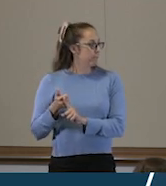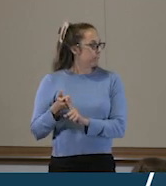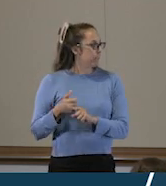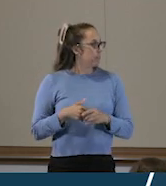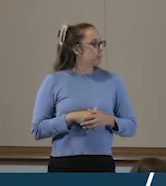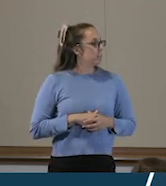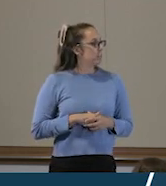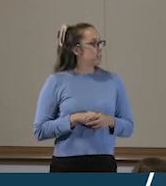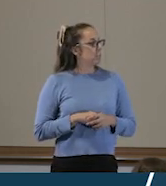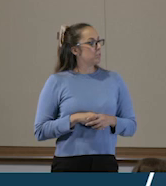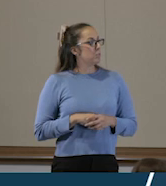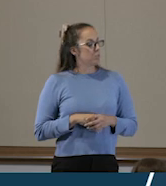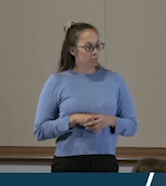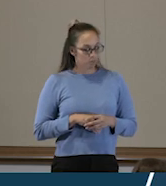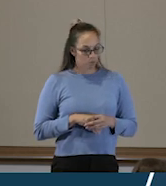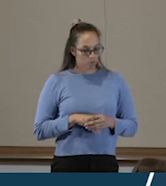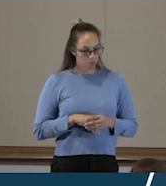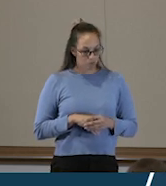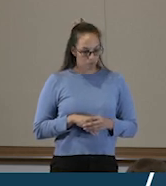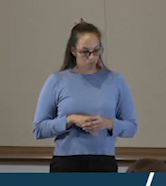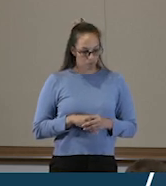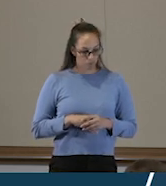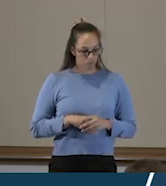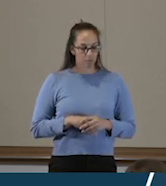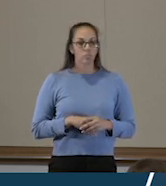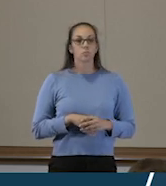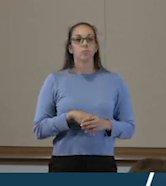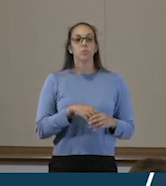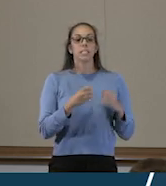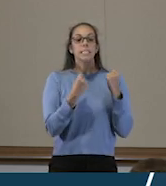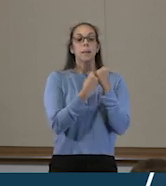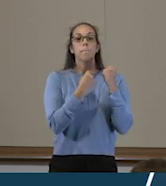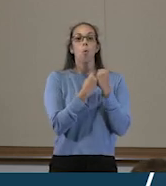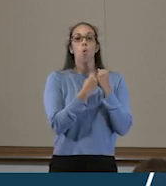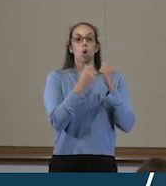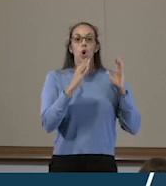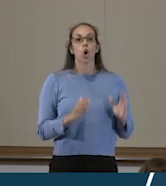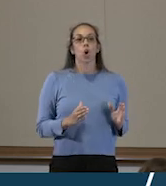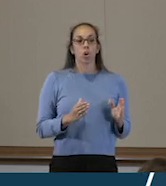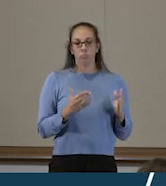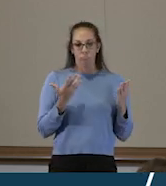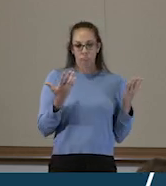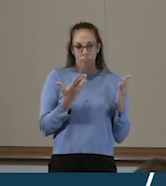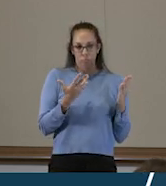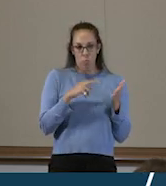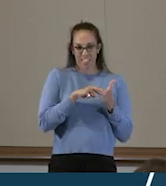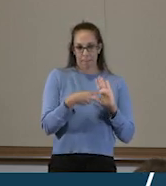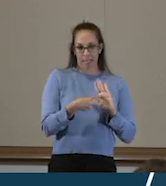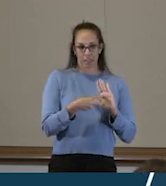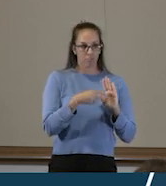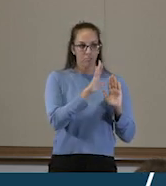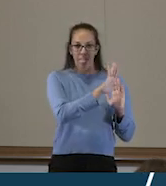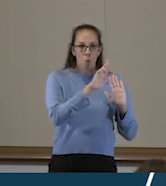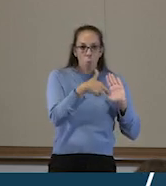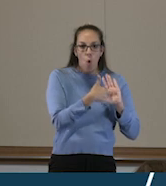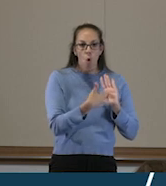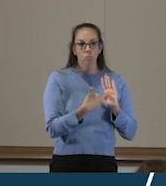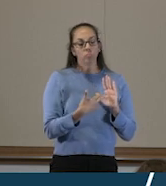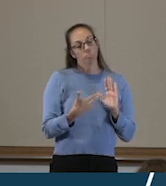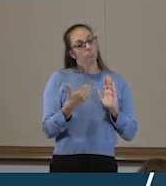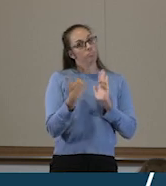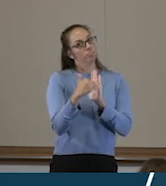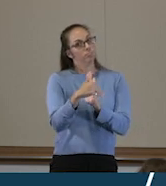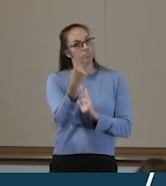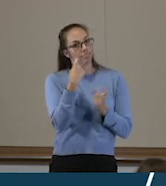So what is a supporter? What's their role? That's often the question that I get the most, okay? So